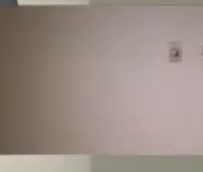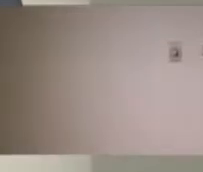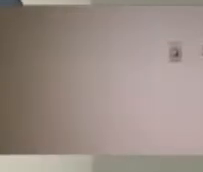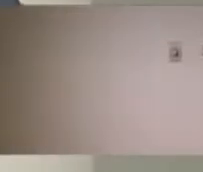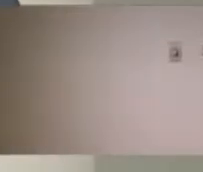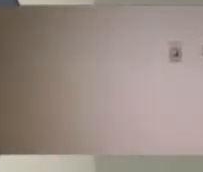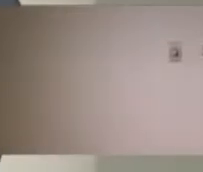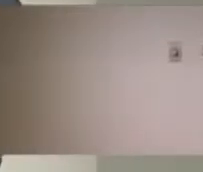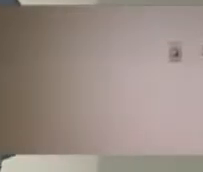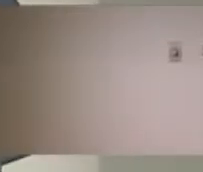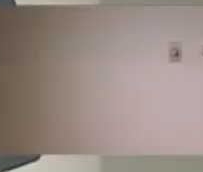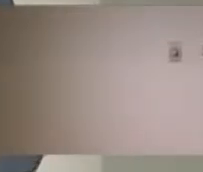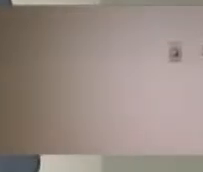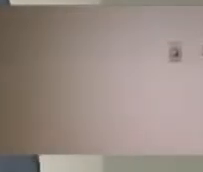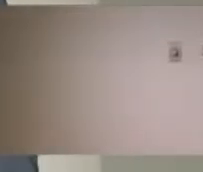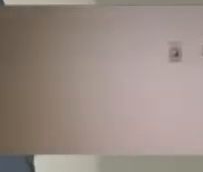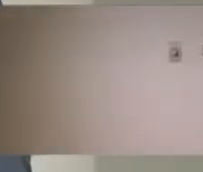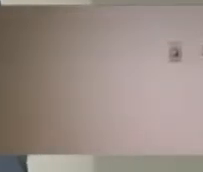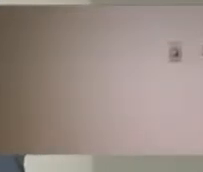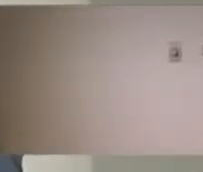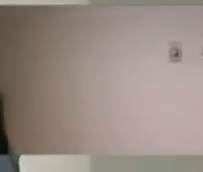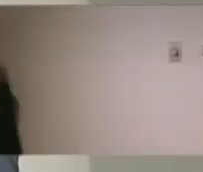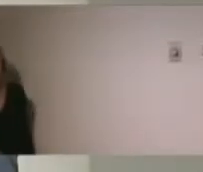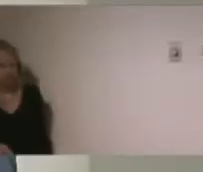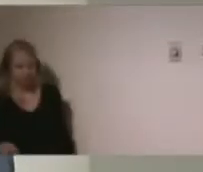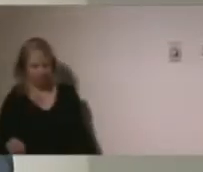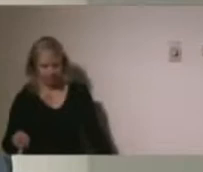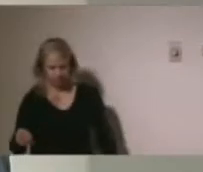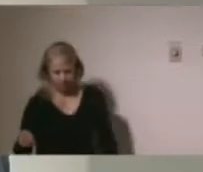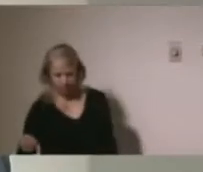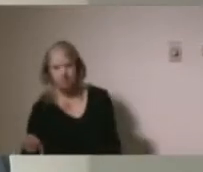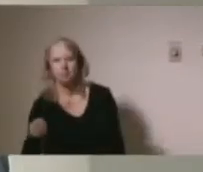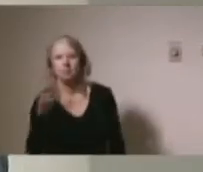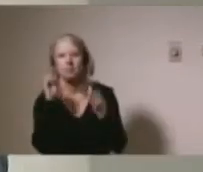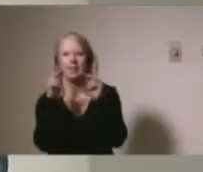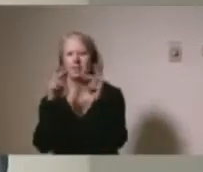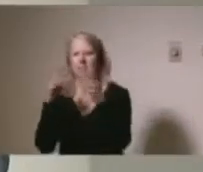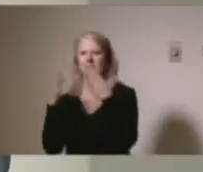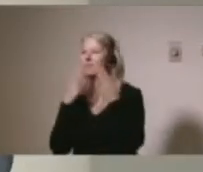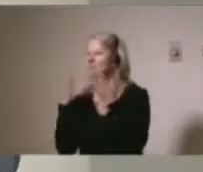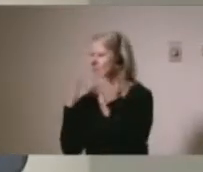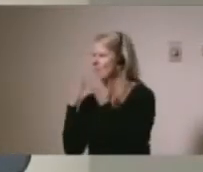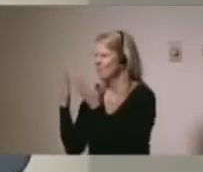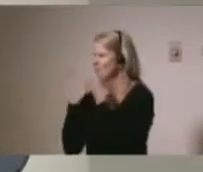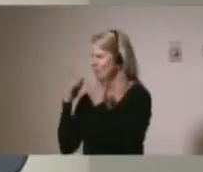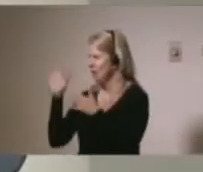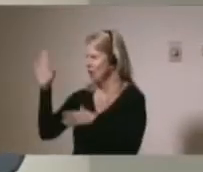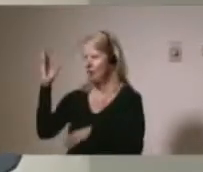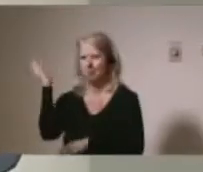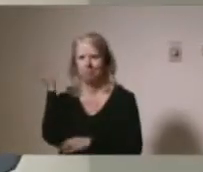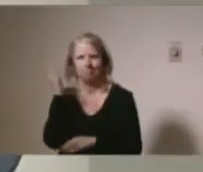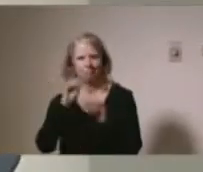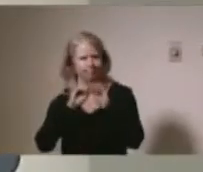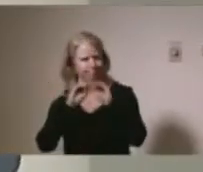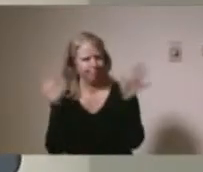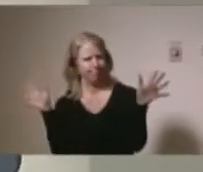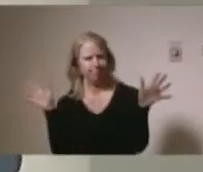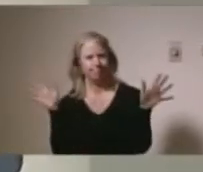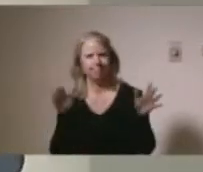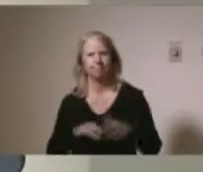Non, merci beaucoup. Je pense que la présentation. No, thank you very much. I think your presentation was very clear.